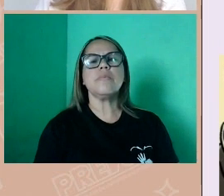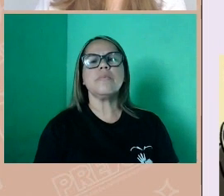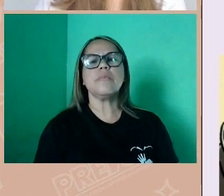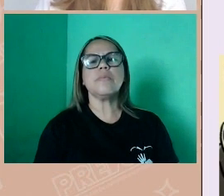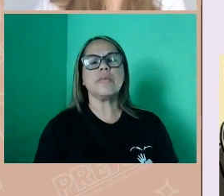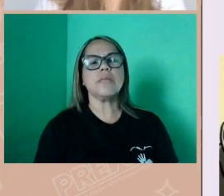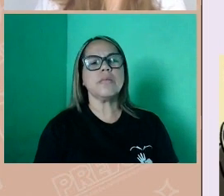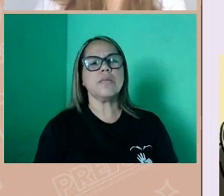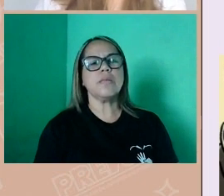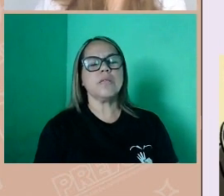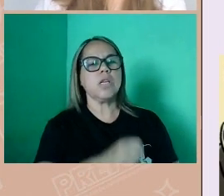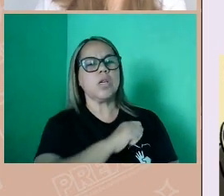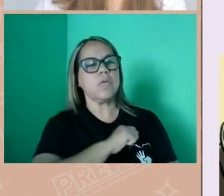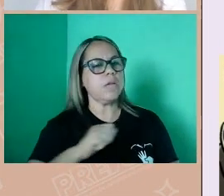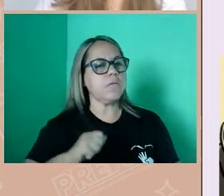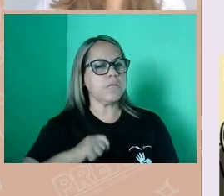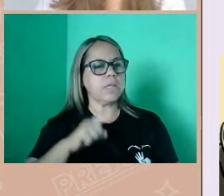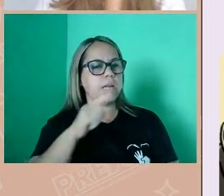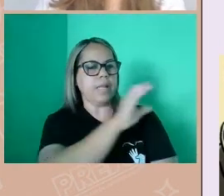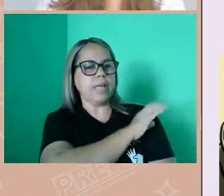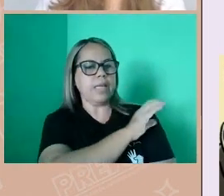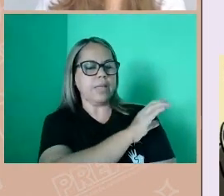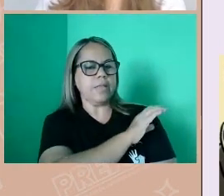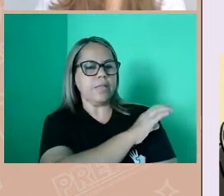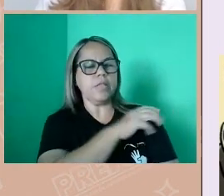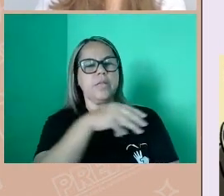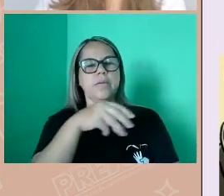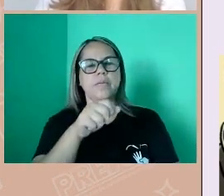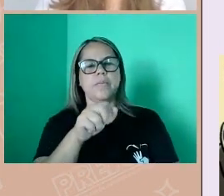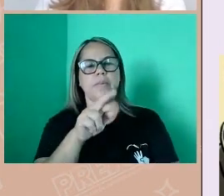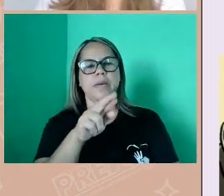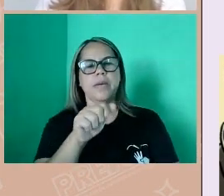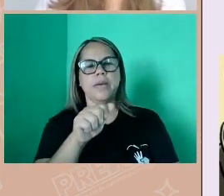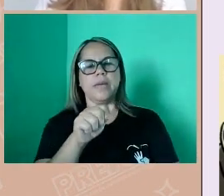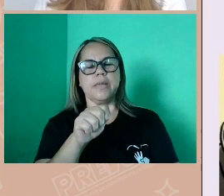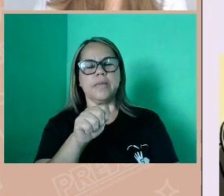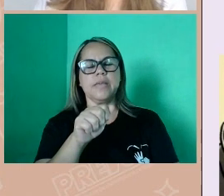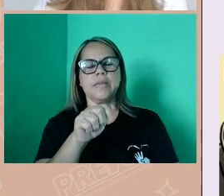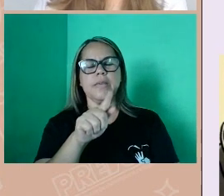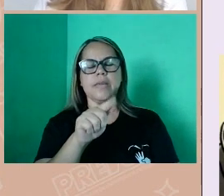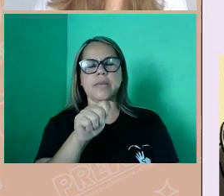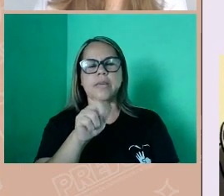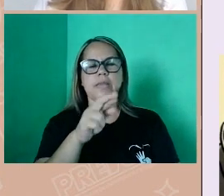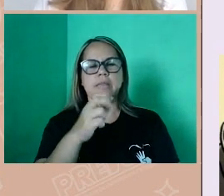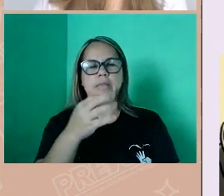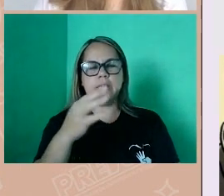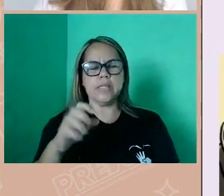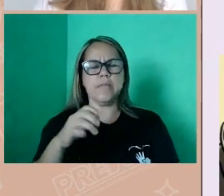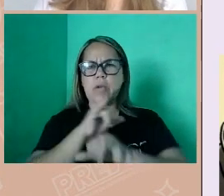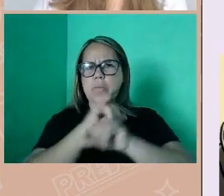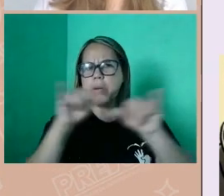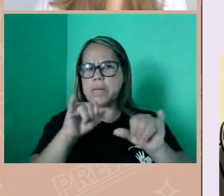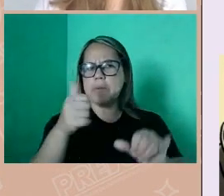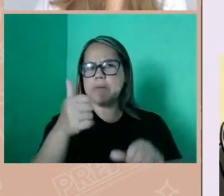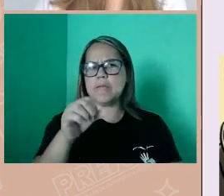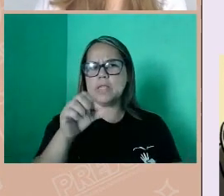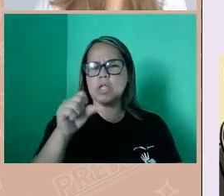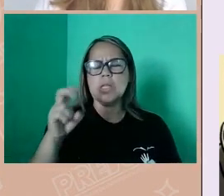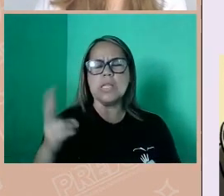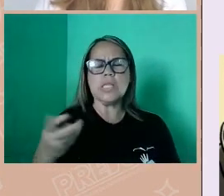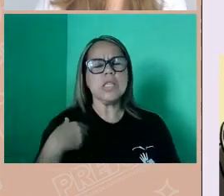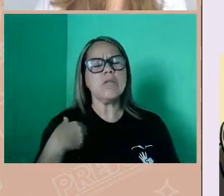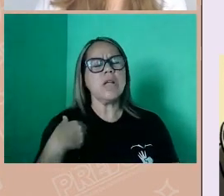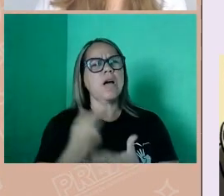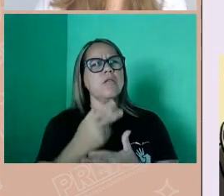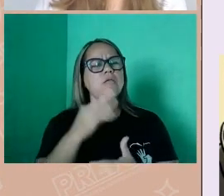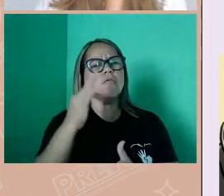autor canadense da autora canadense Margaret Atwood publicado em 1985 ela se passa no futuro próximo